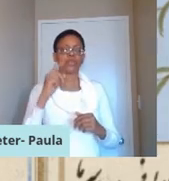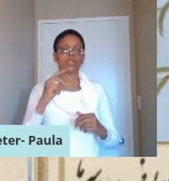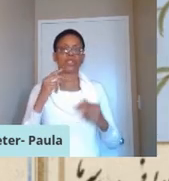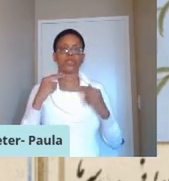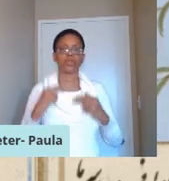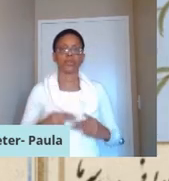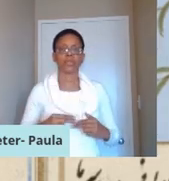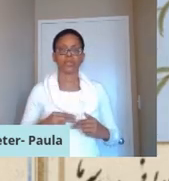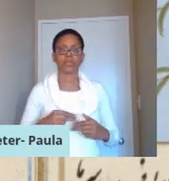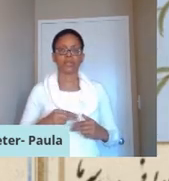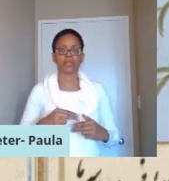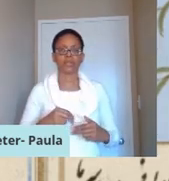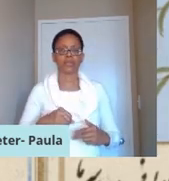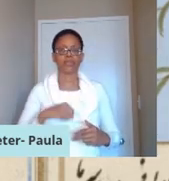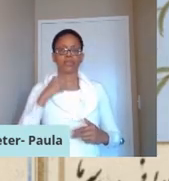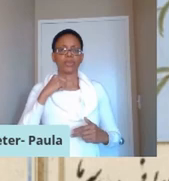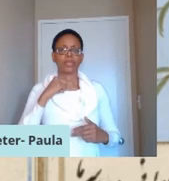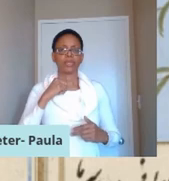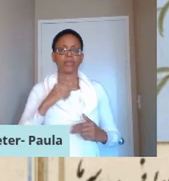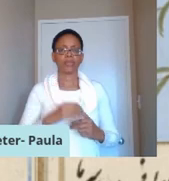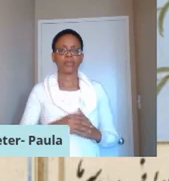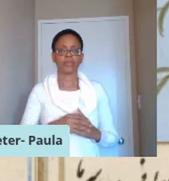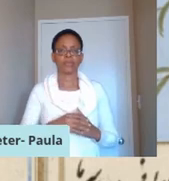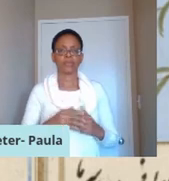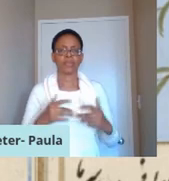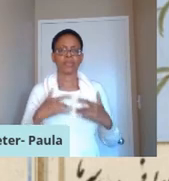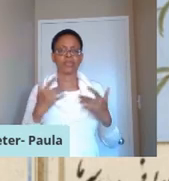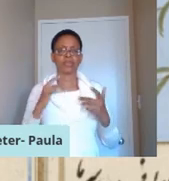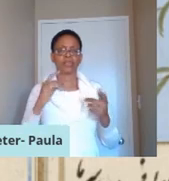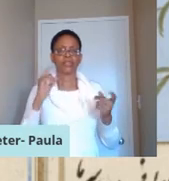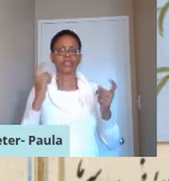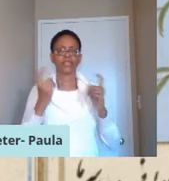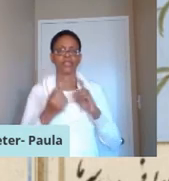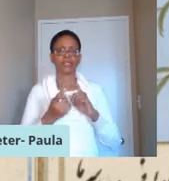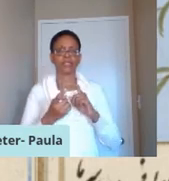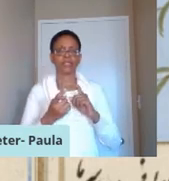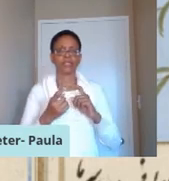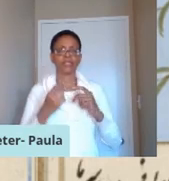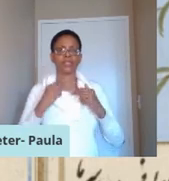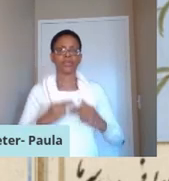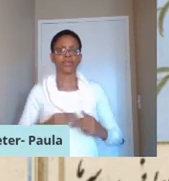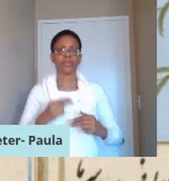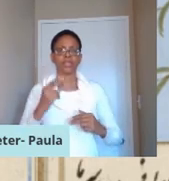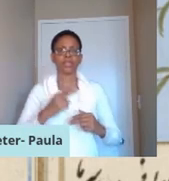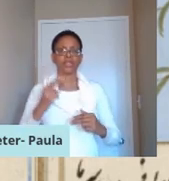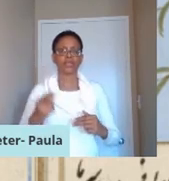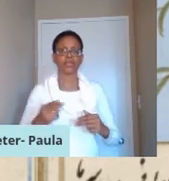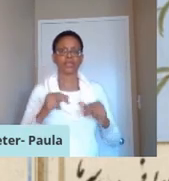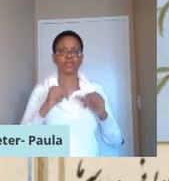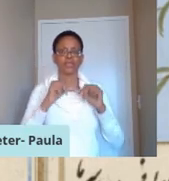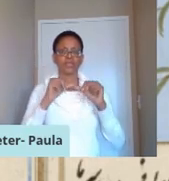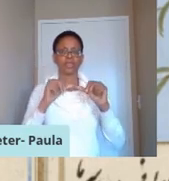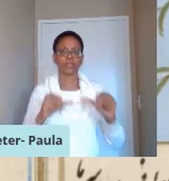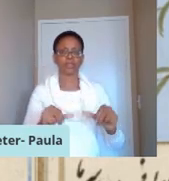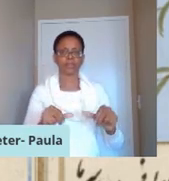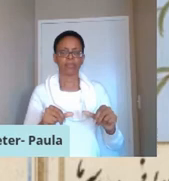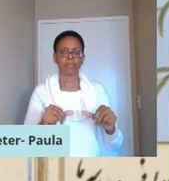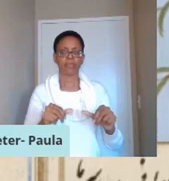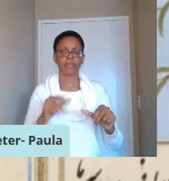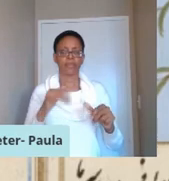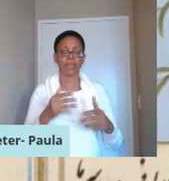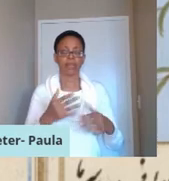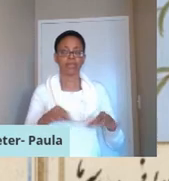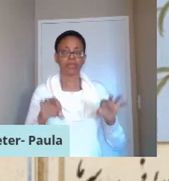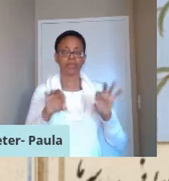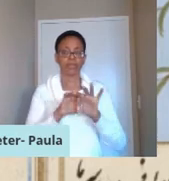event that changed and transformed human history forever, referring to the importance